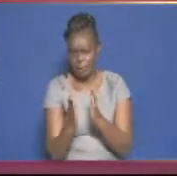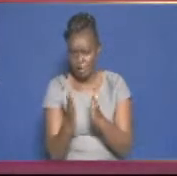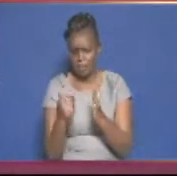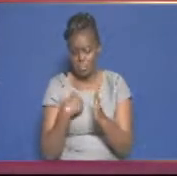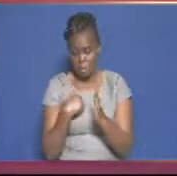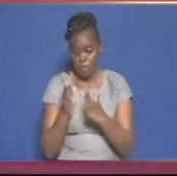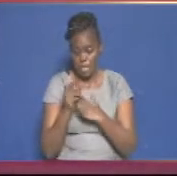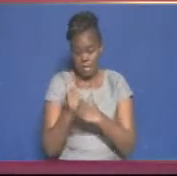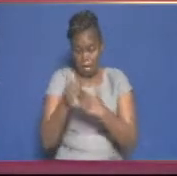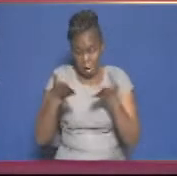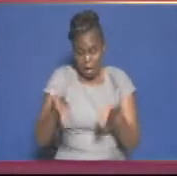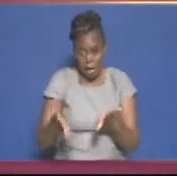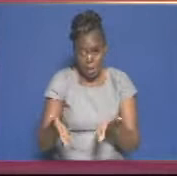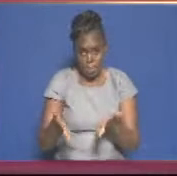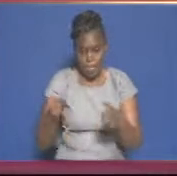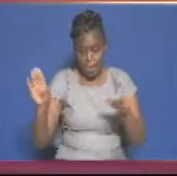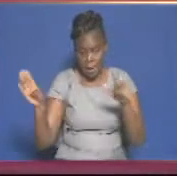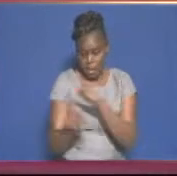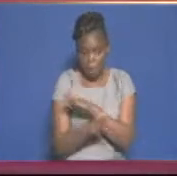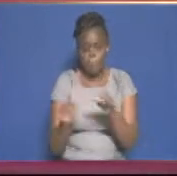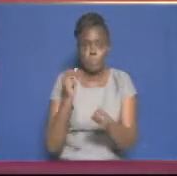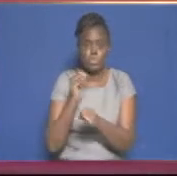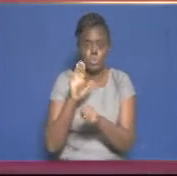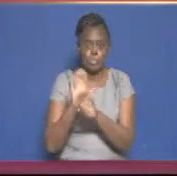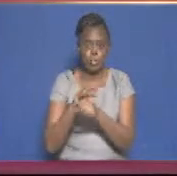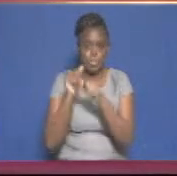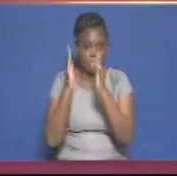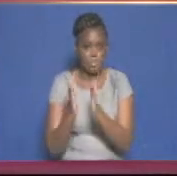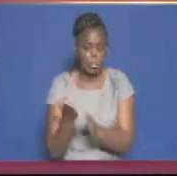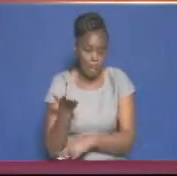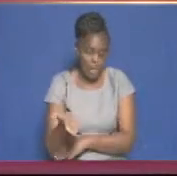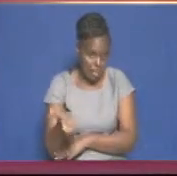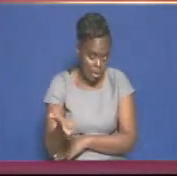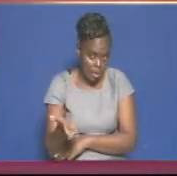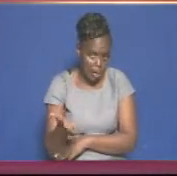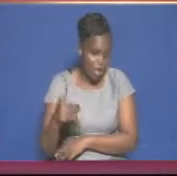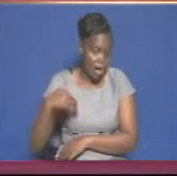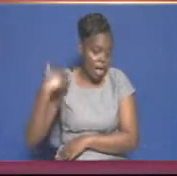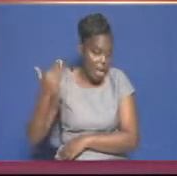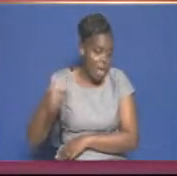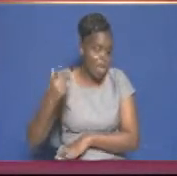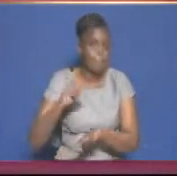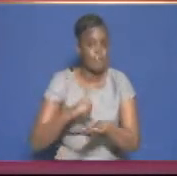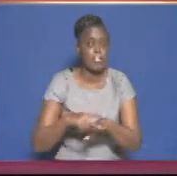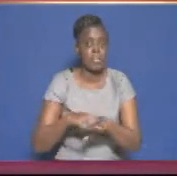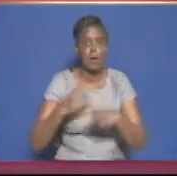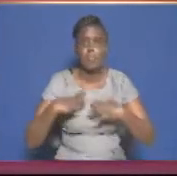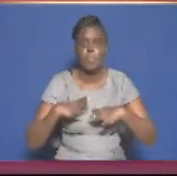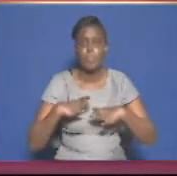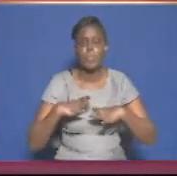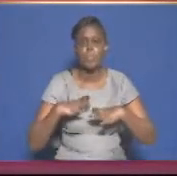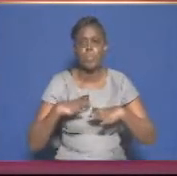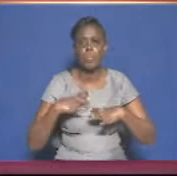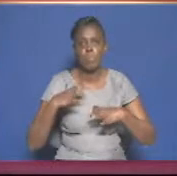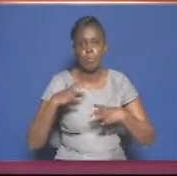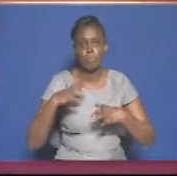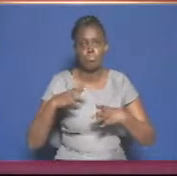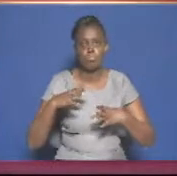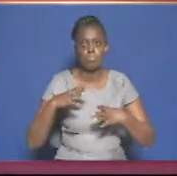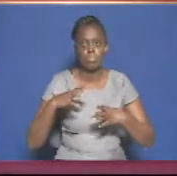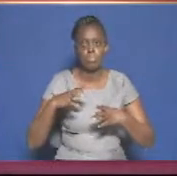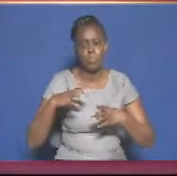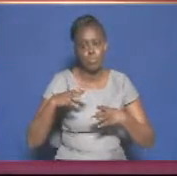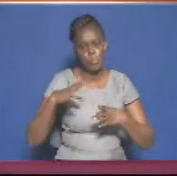here. He was the deputy majority minority leader, Mr. Speaker. But every time, people confused that he was the